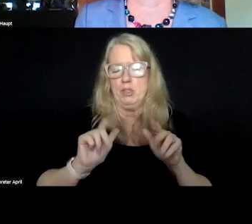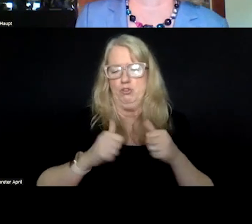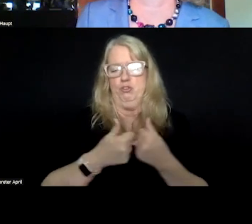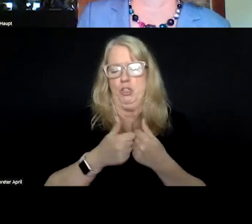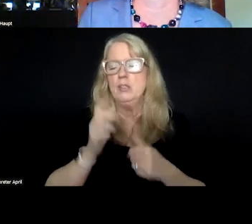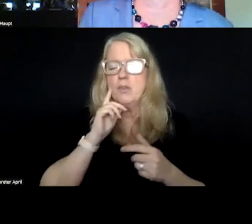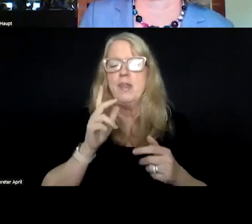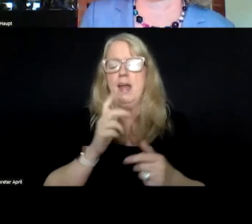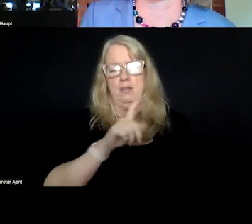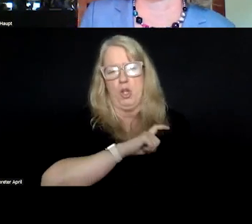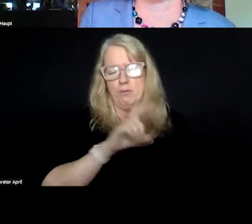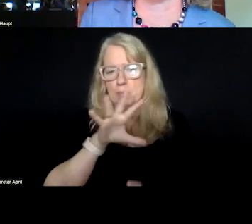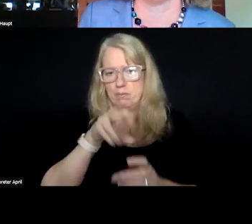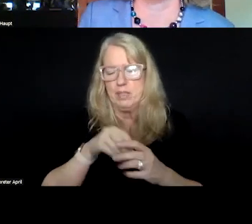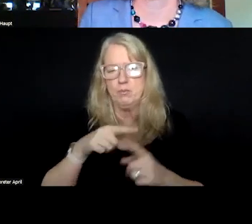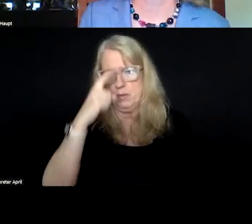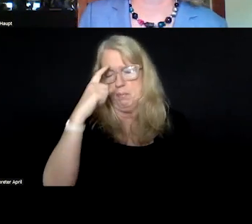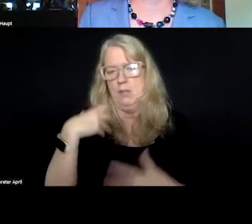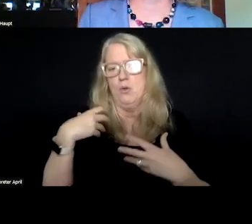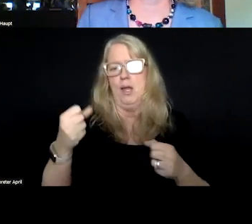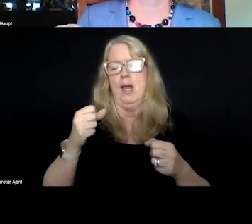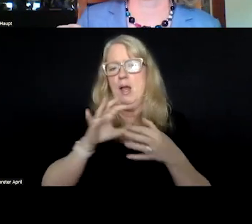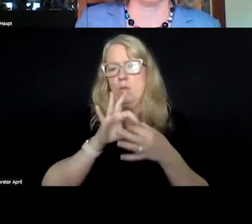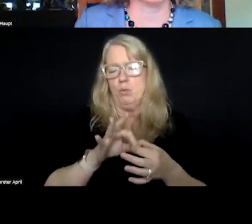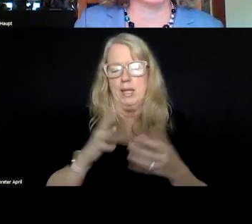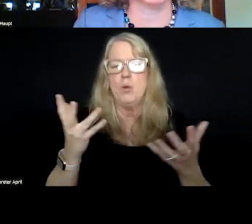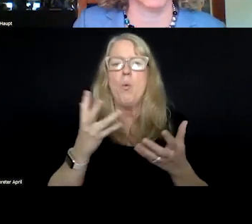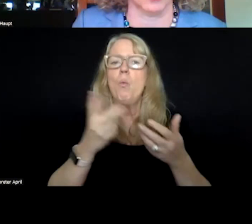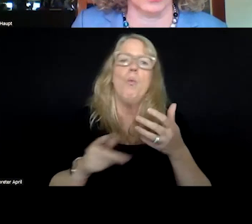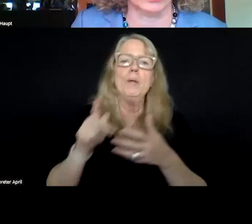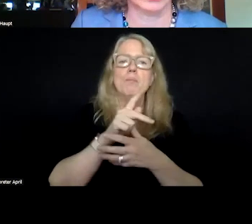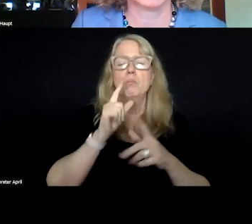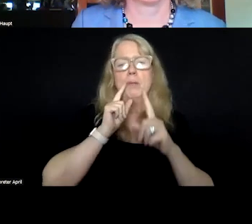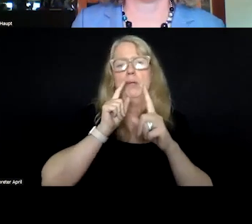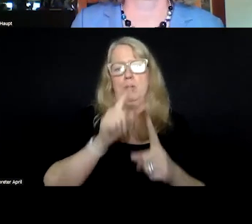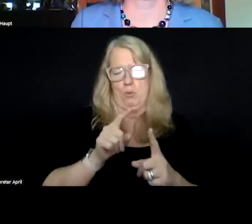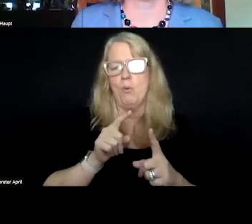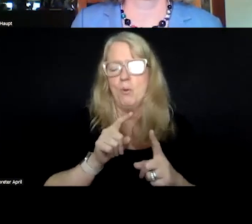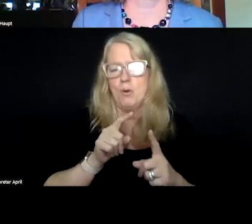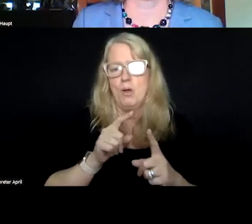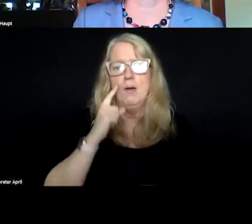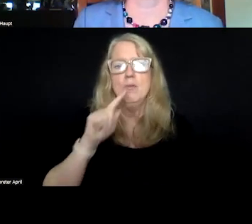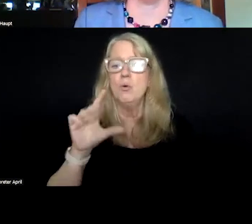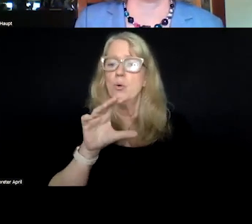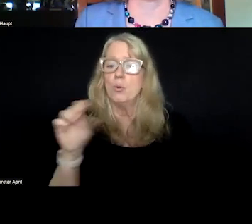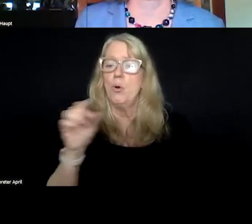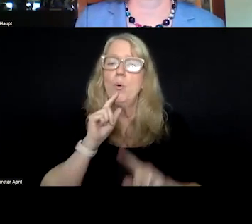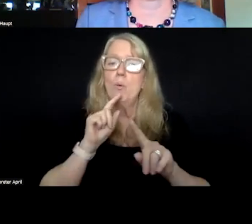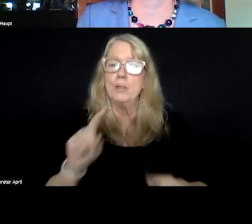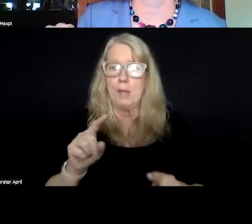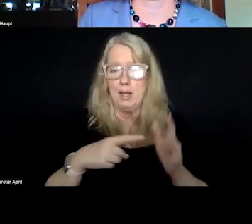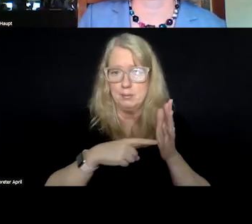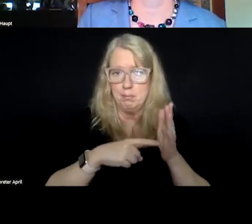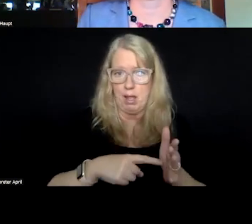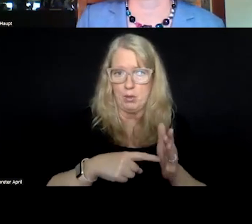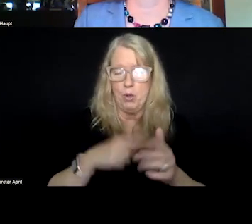law enforcement in dealing with mental health related calls. What is the primary goal of the co-response model